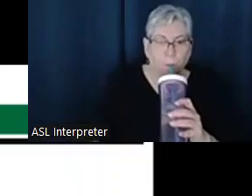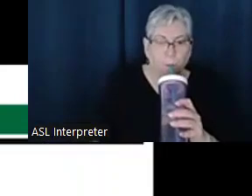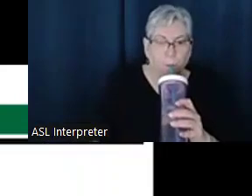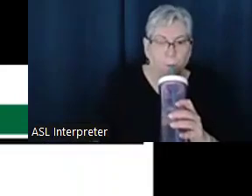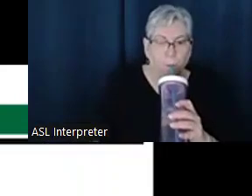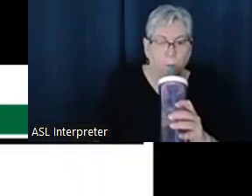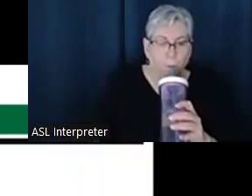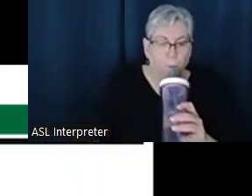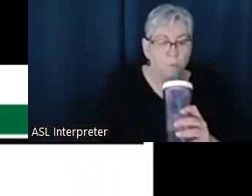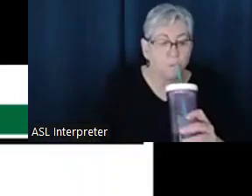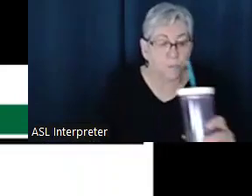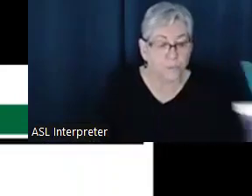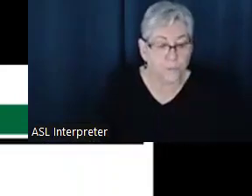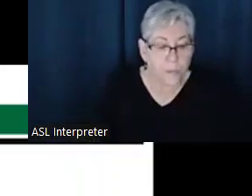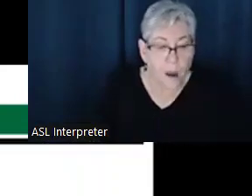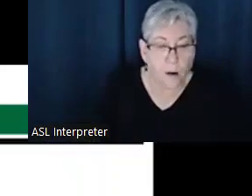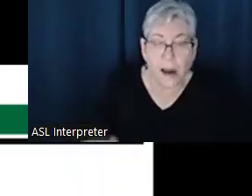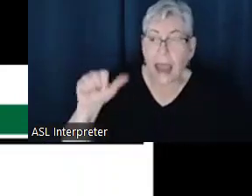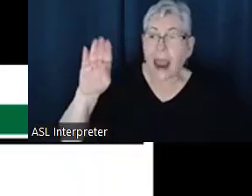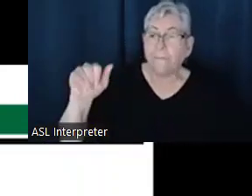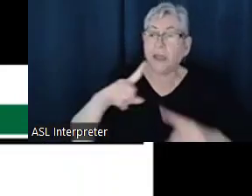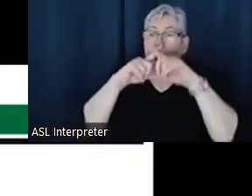to unmute Amy or?